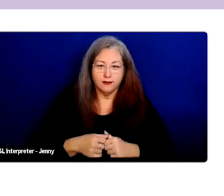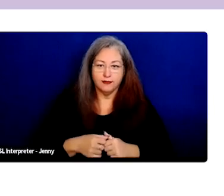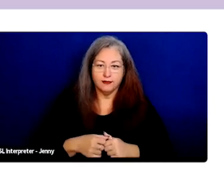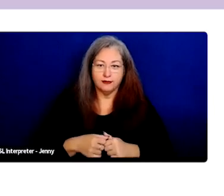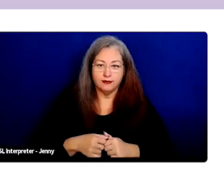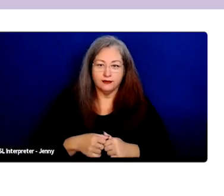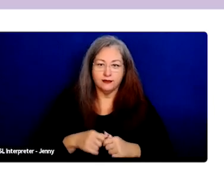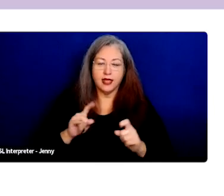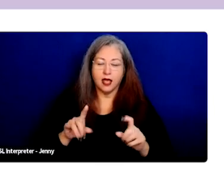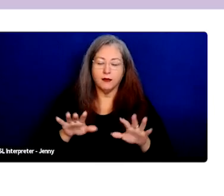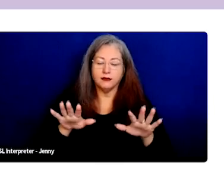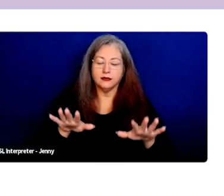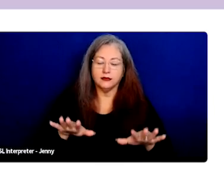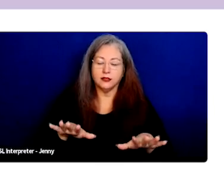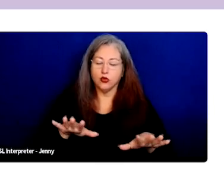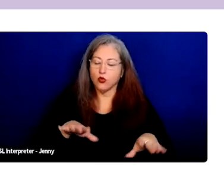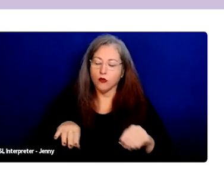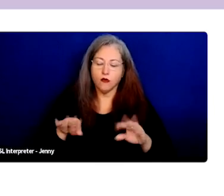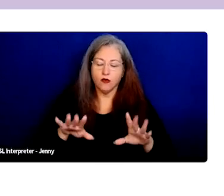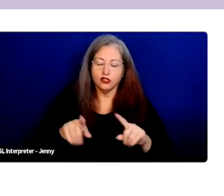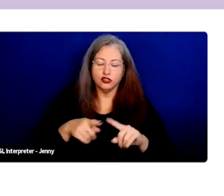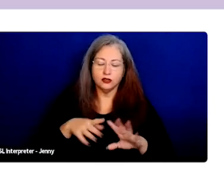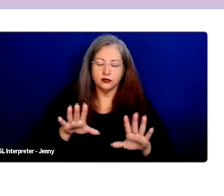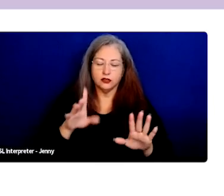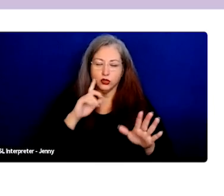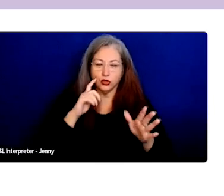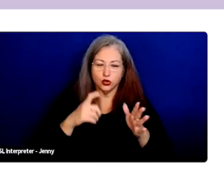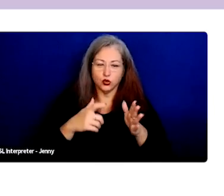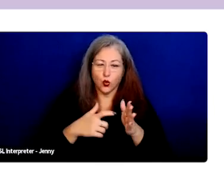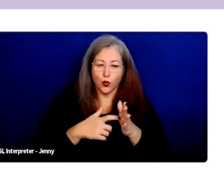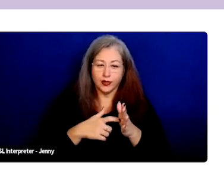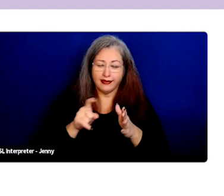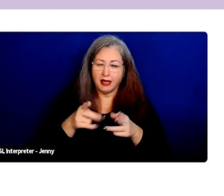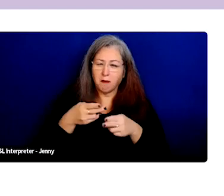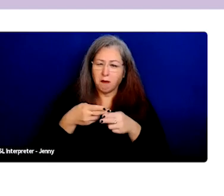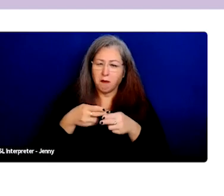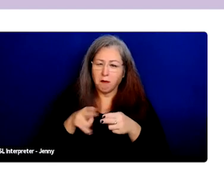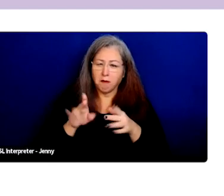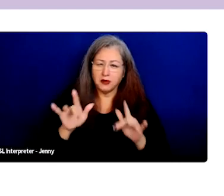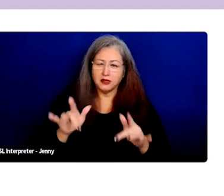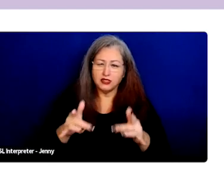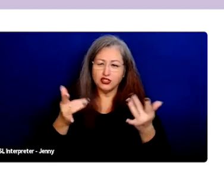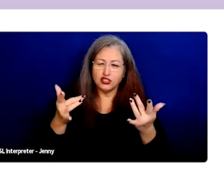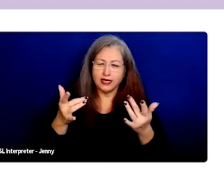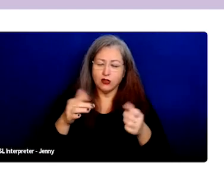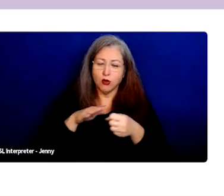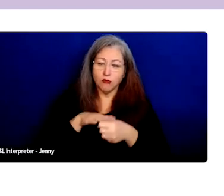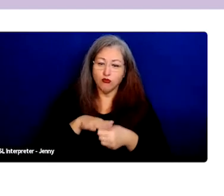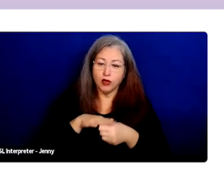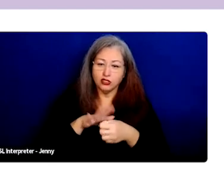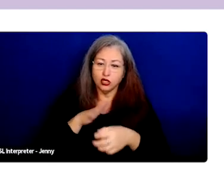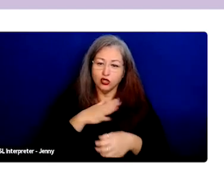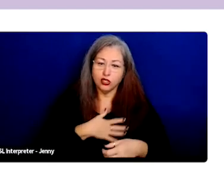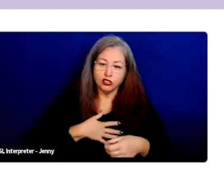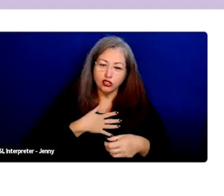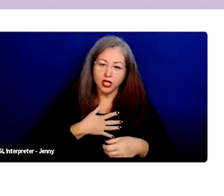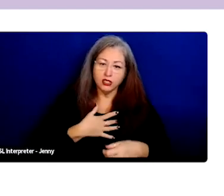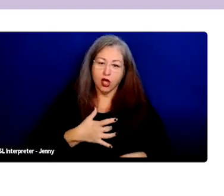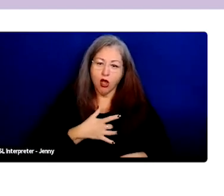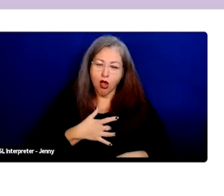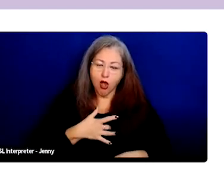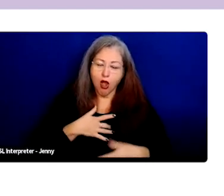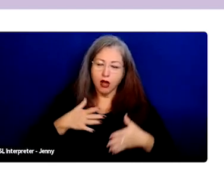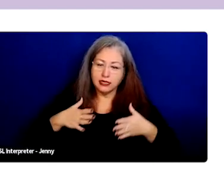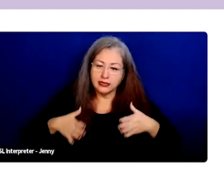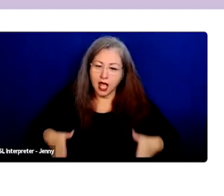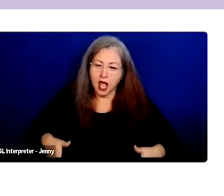Just be still for a moment and just notice how just that gentle pressure on the chest and the heart and the side of the body